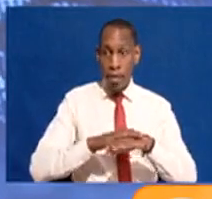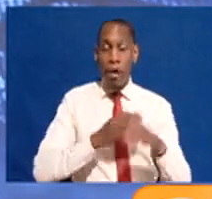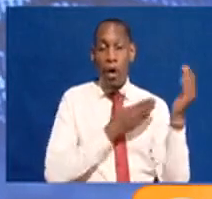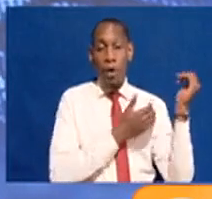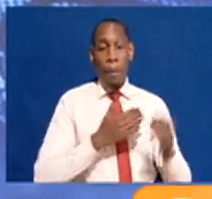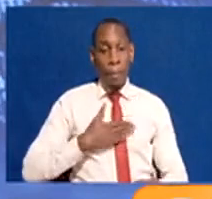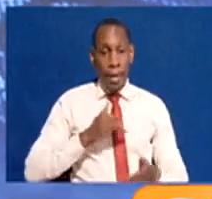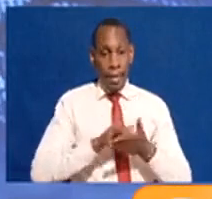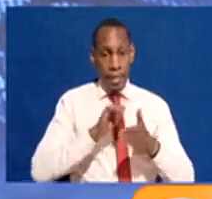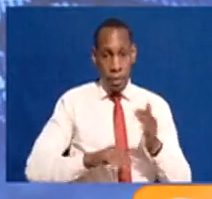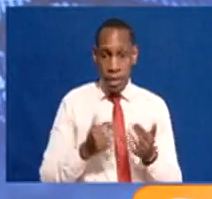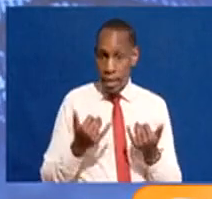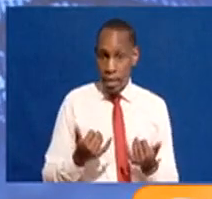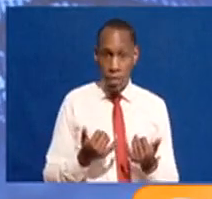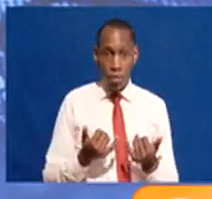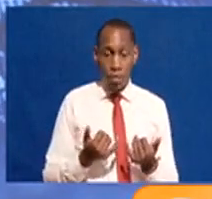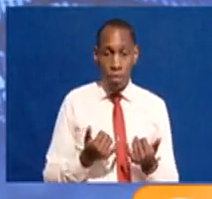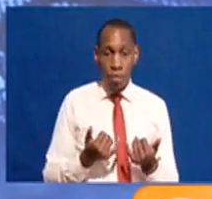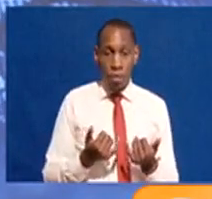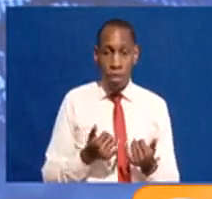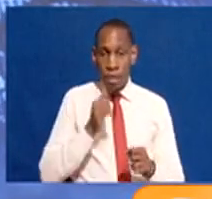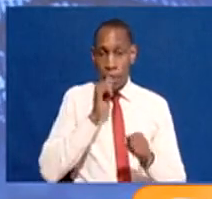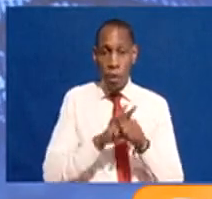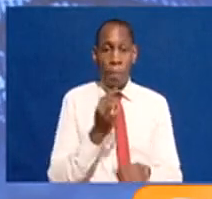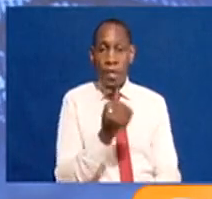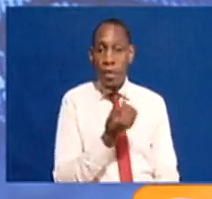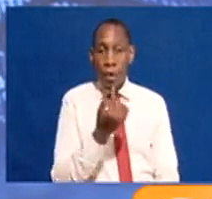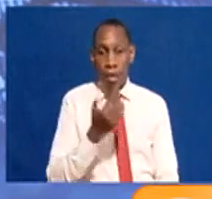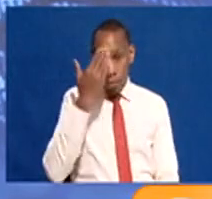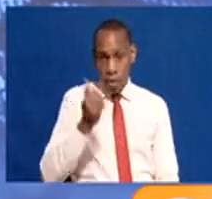hope is that this will not be a hollow promise as the